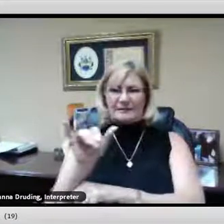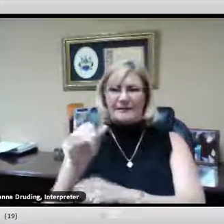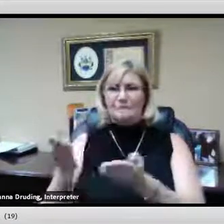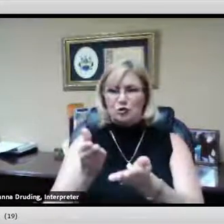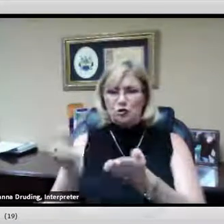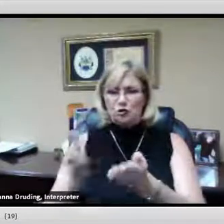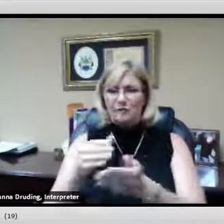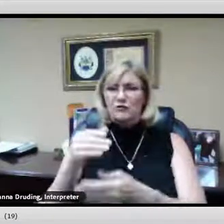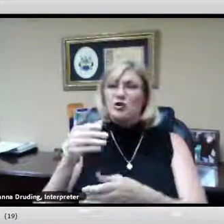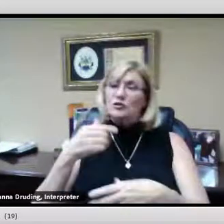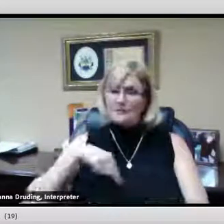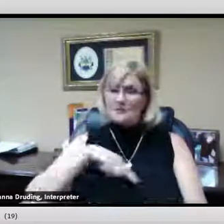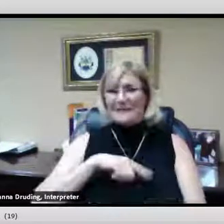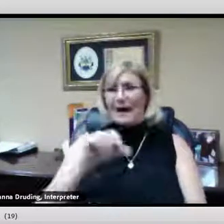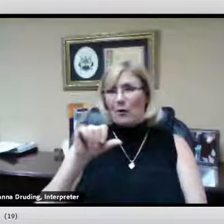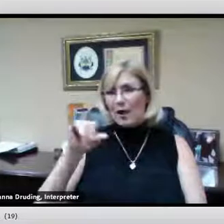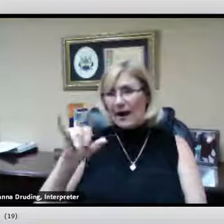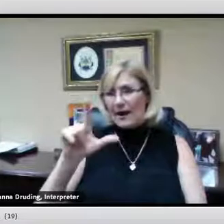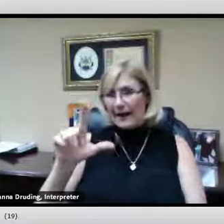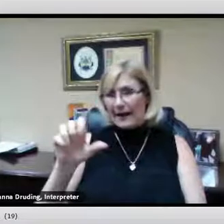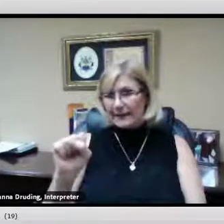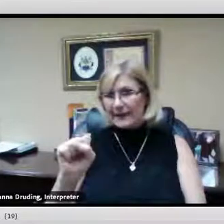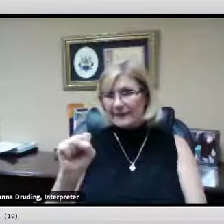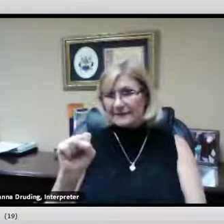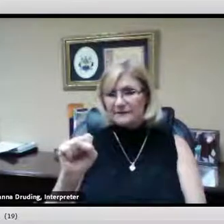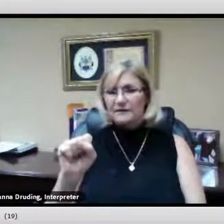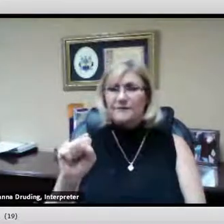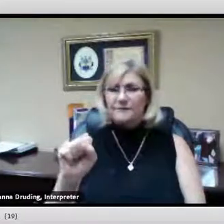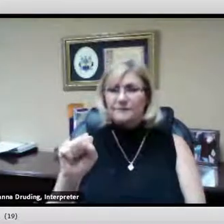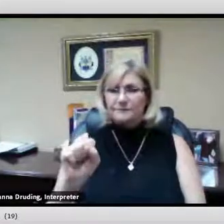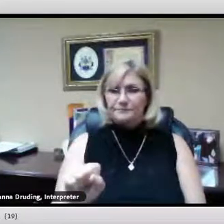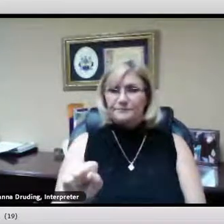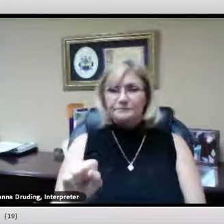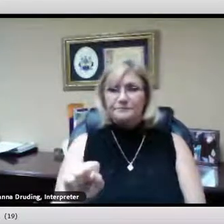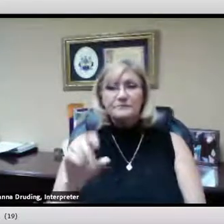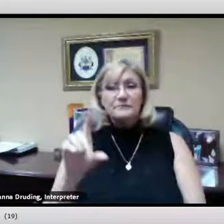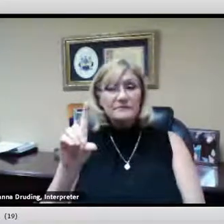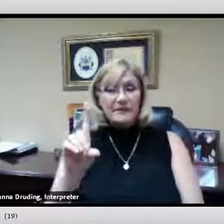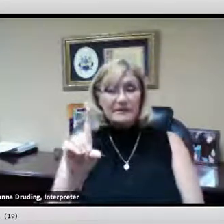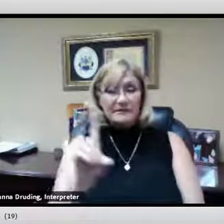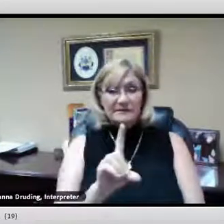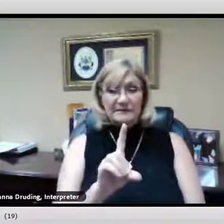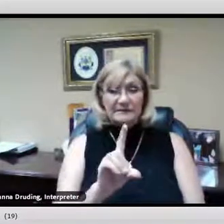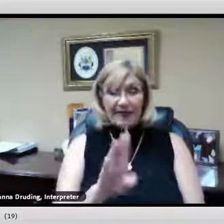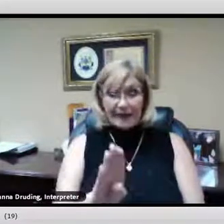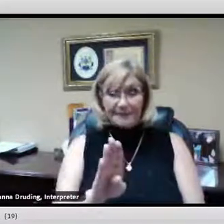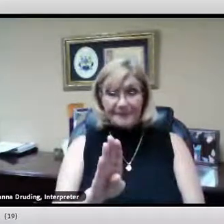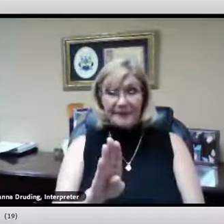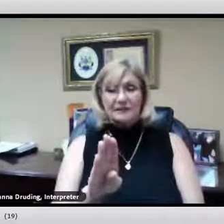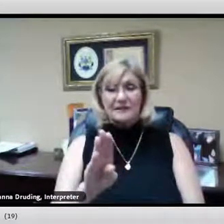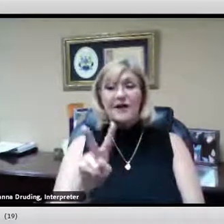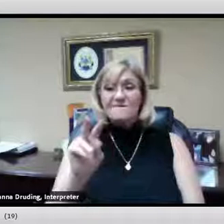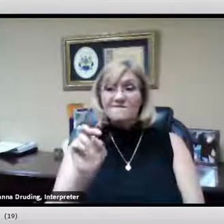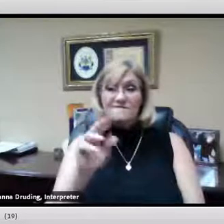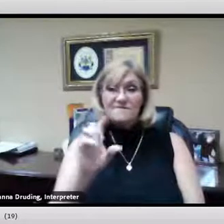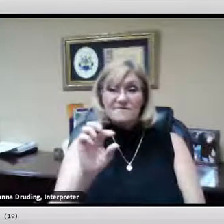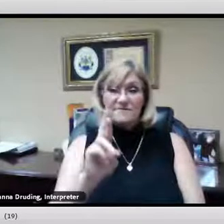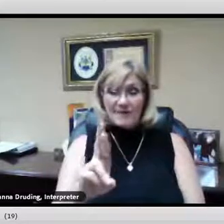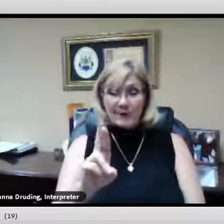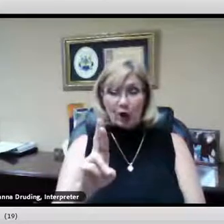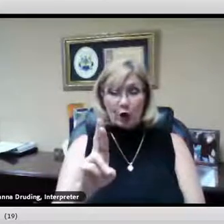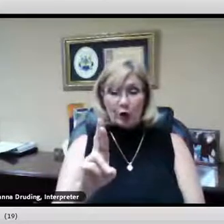ILS. And so that ends up falling to me. Um, Database vendor liaison, we have another